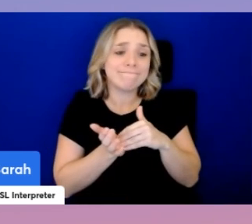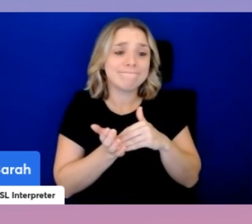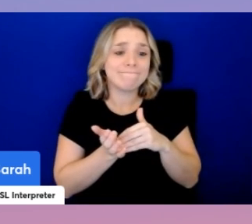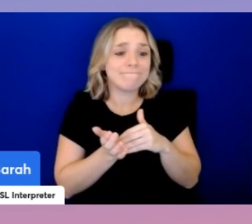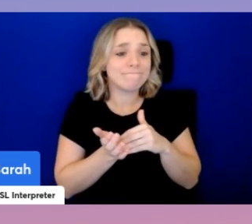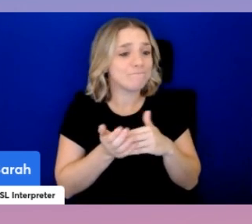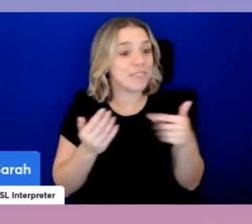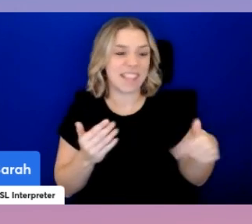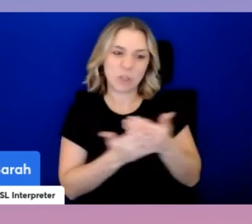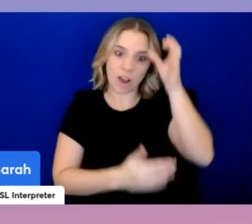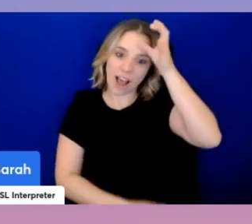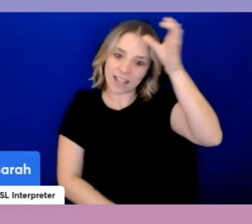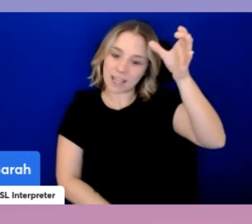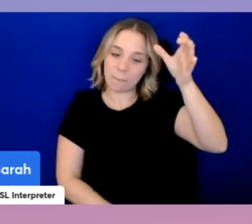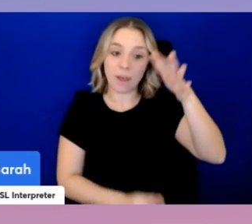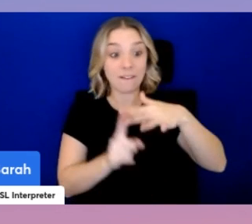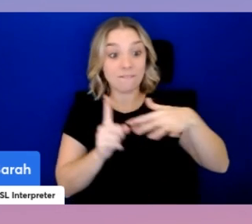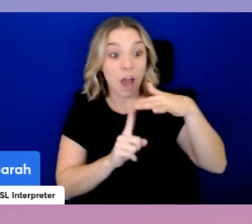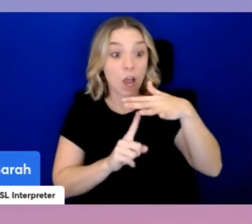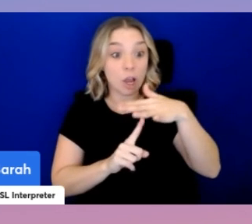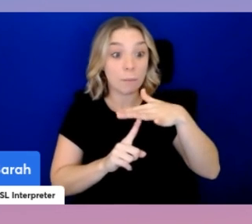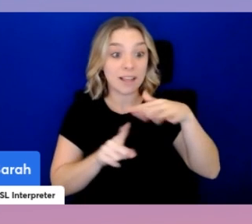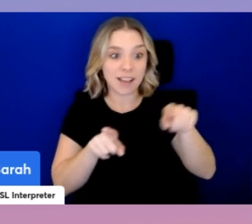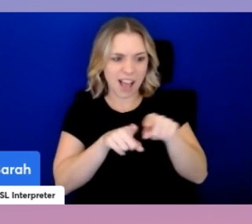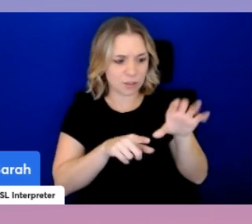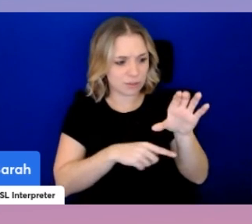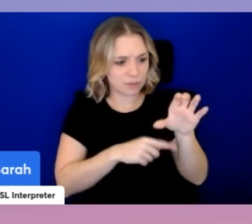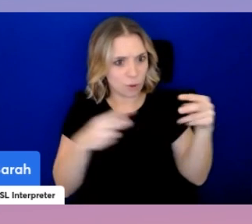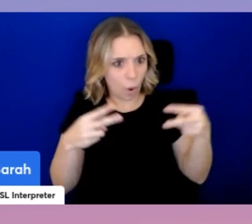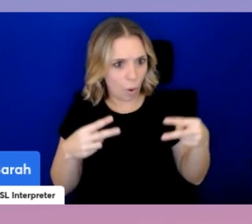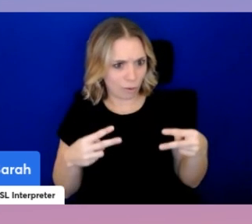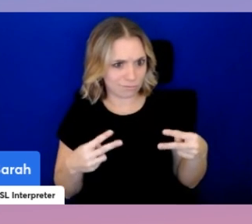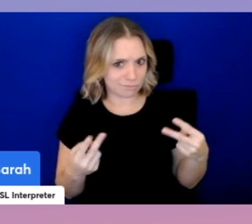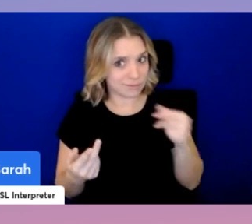of environment as code probably is not such a bad idea.